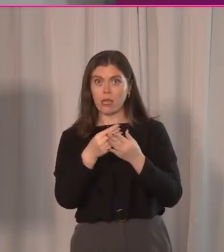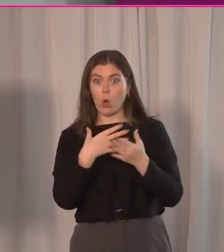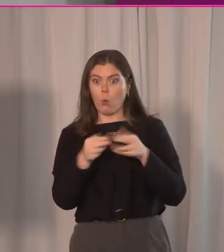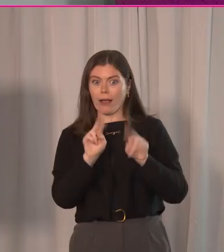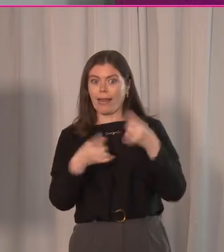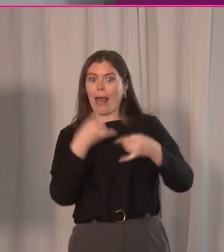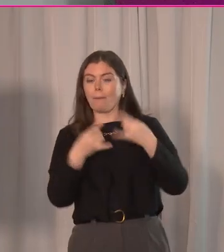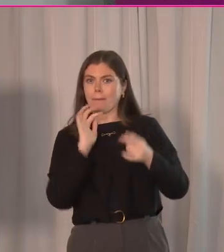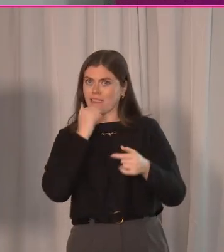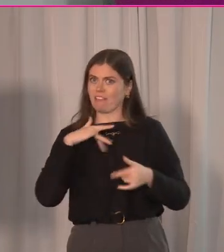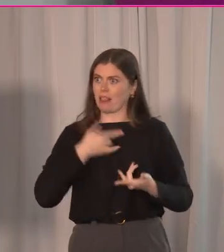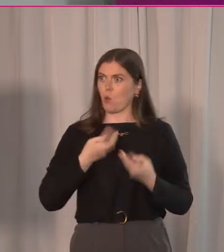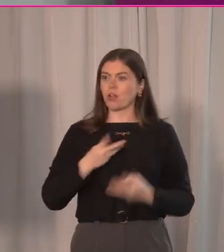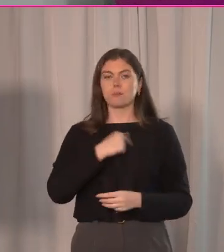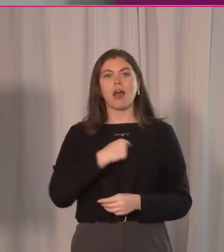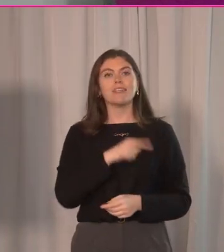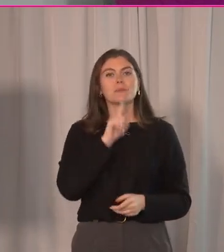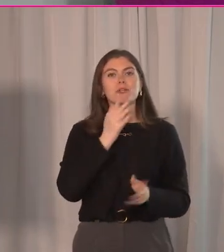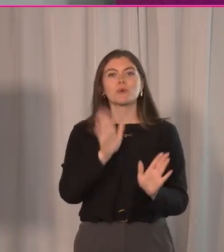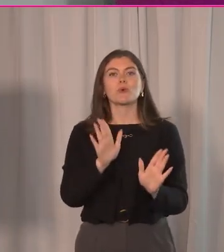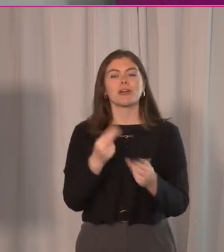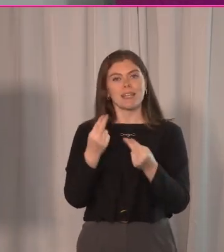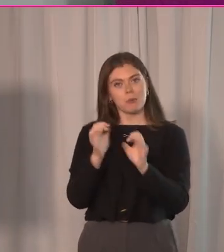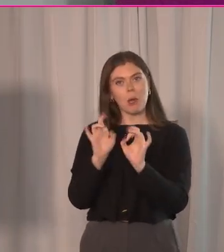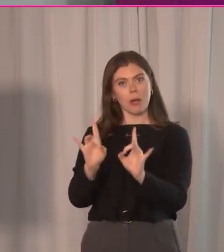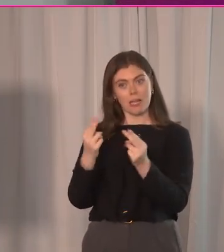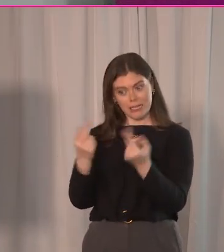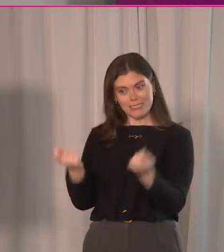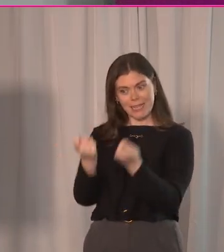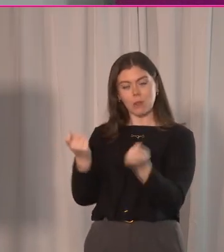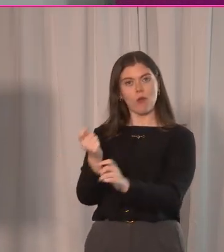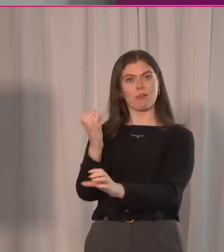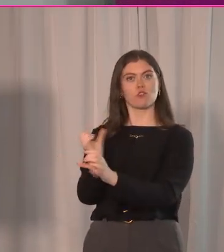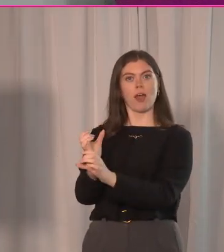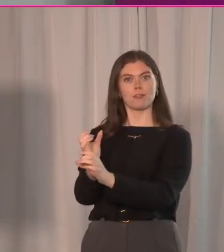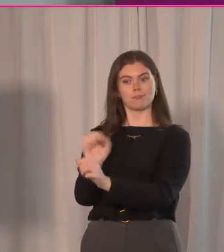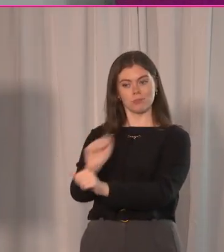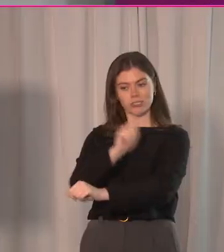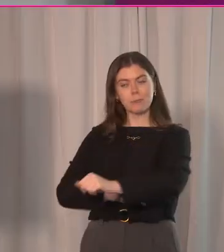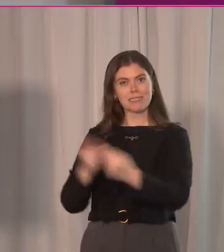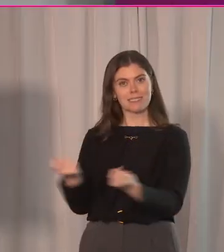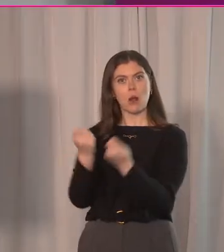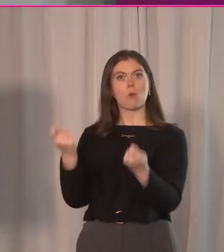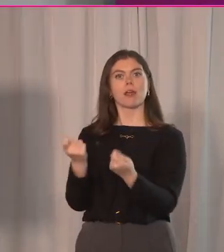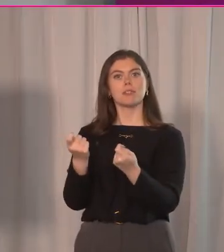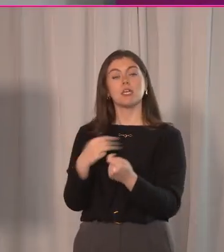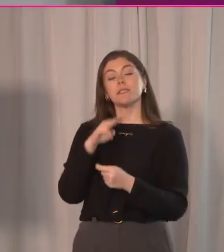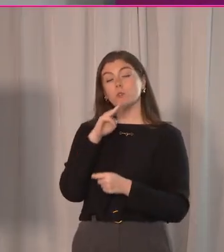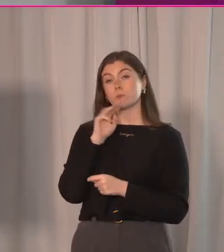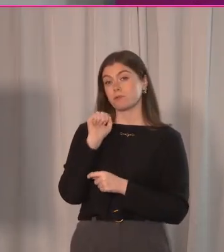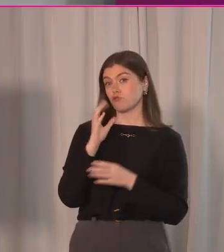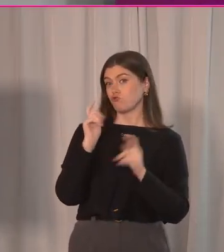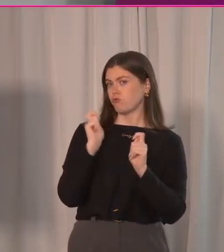honest. So it was almost empowering people to say it's okay to celebrate this child. So I think making the training part of